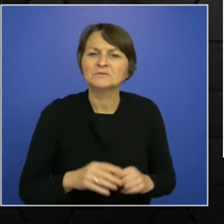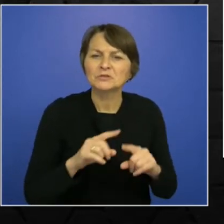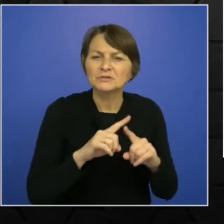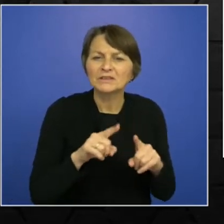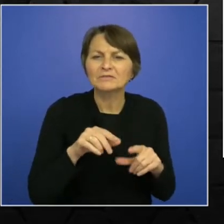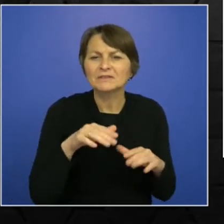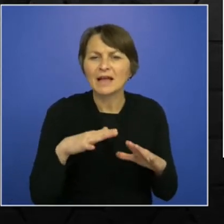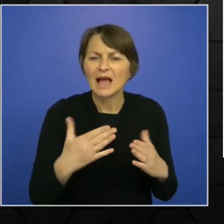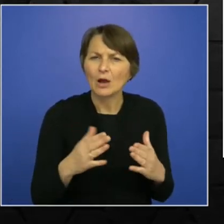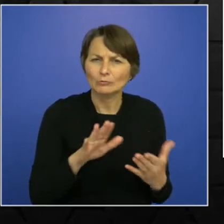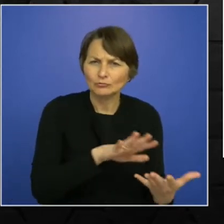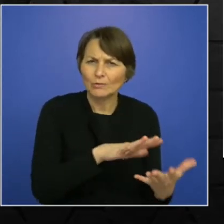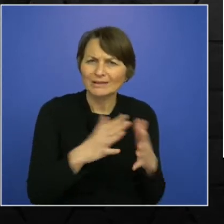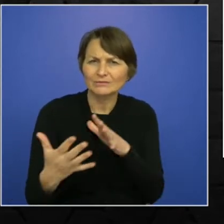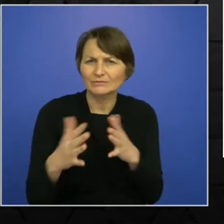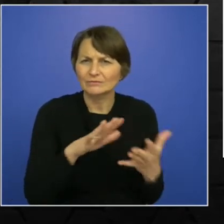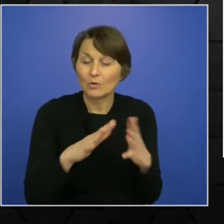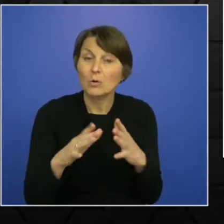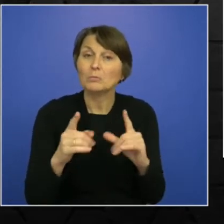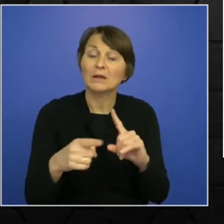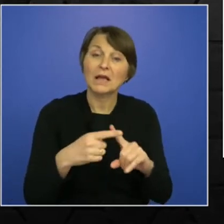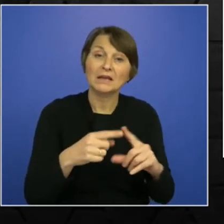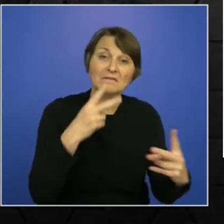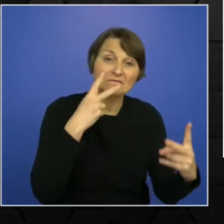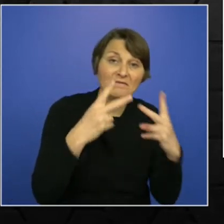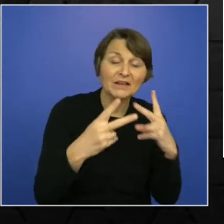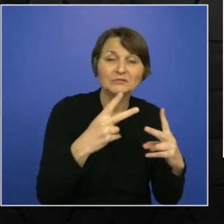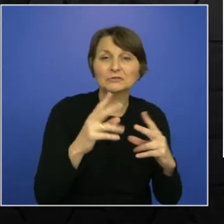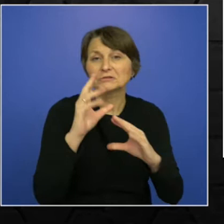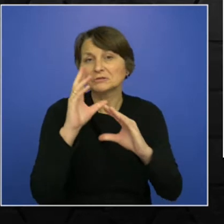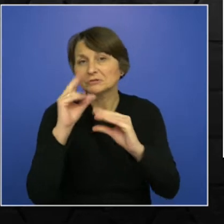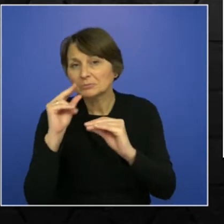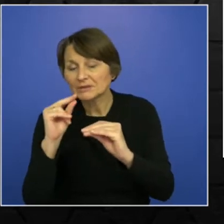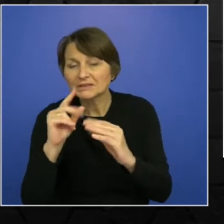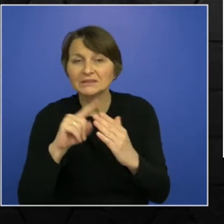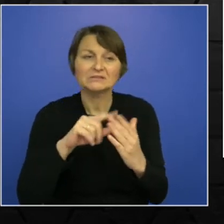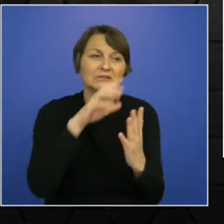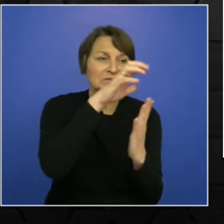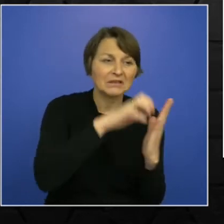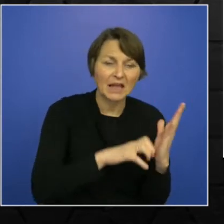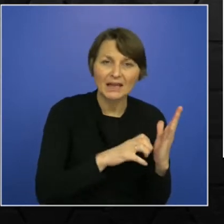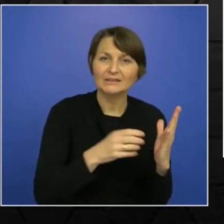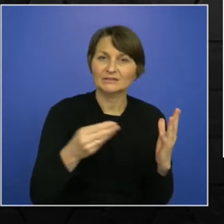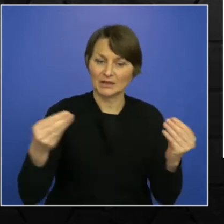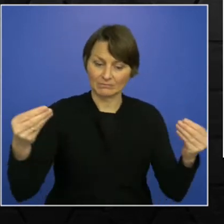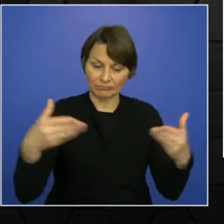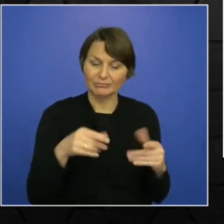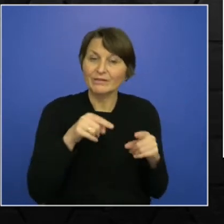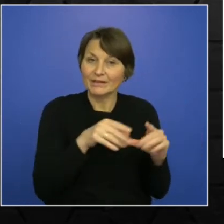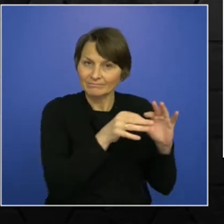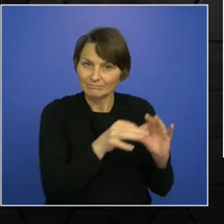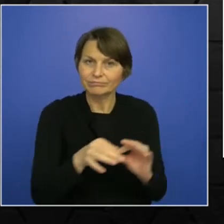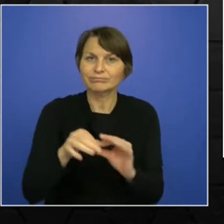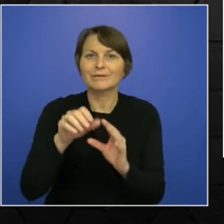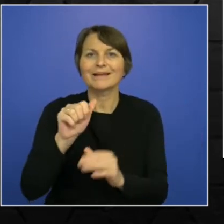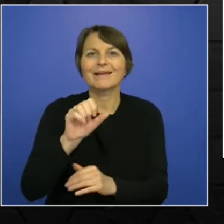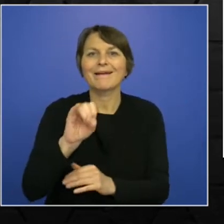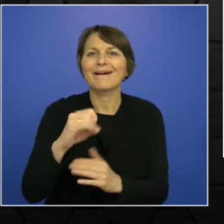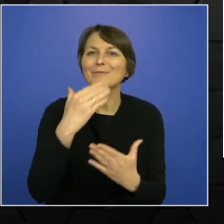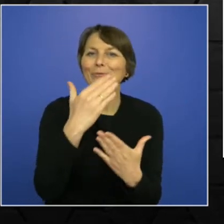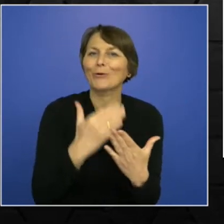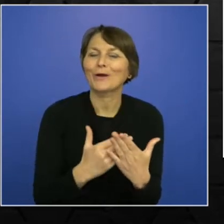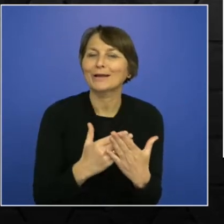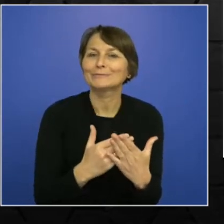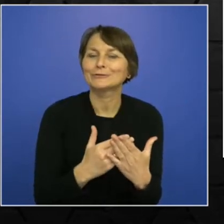have a lot of vision, speech, text, decision making related ready to use AI programs. Okay, so which means you